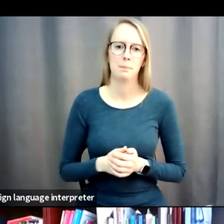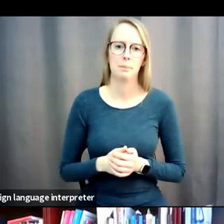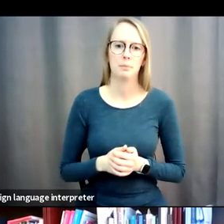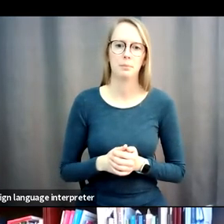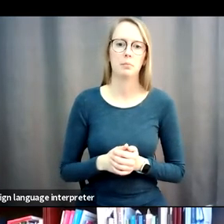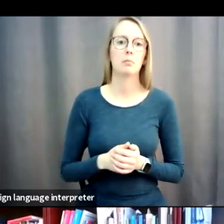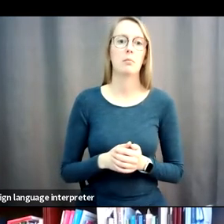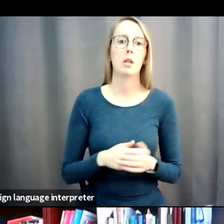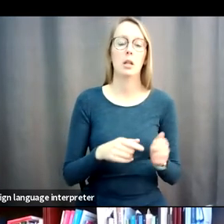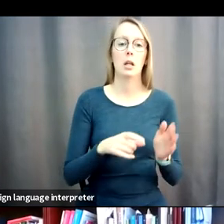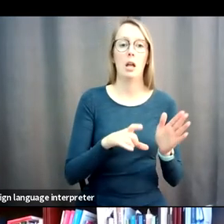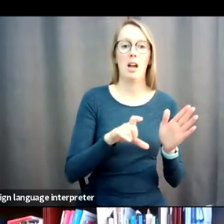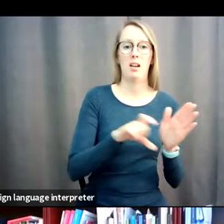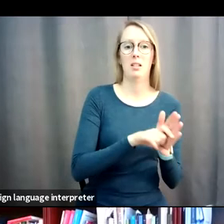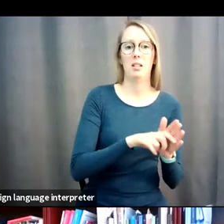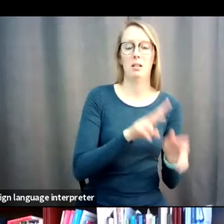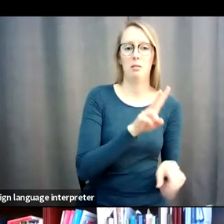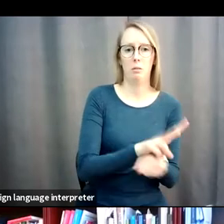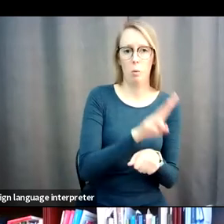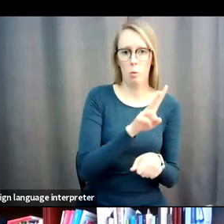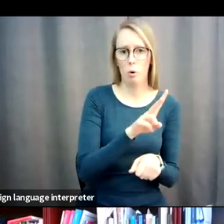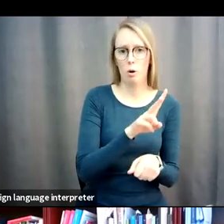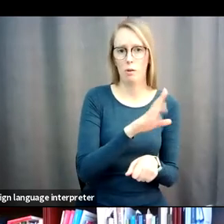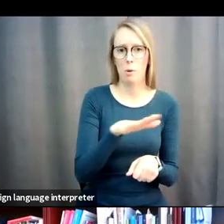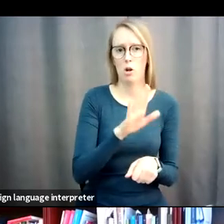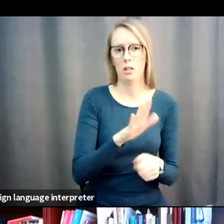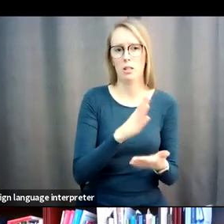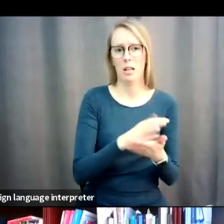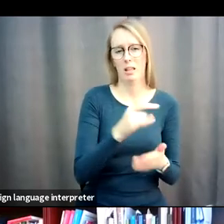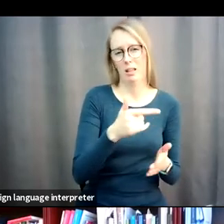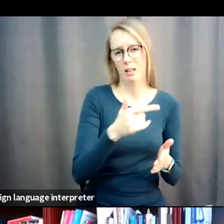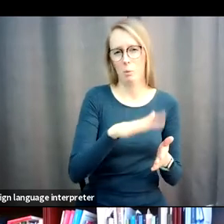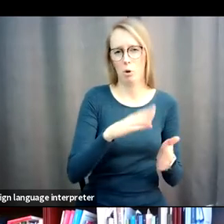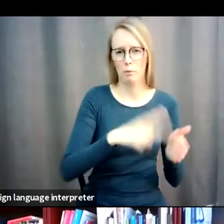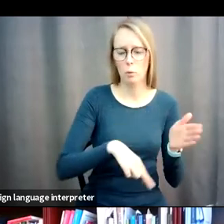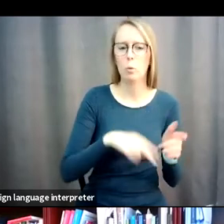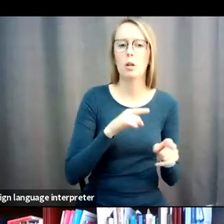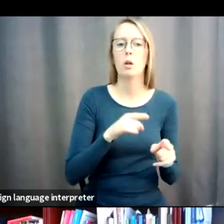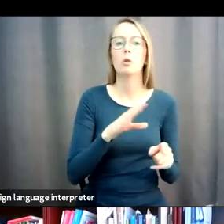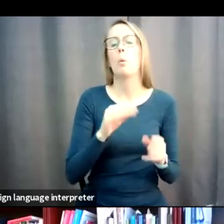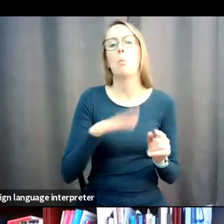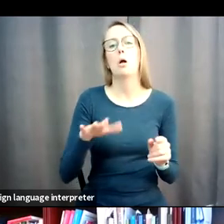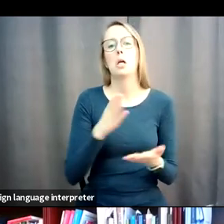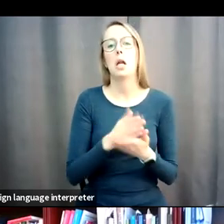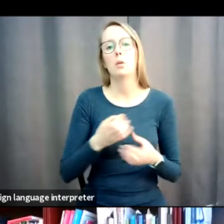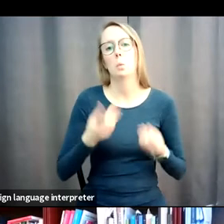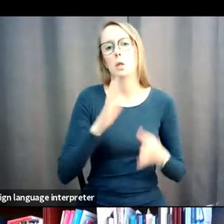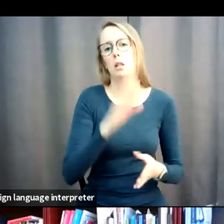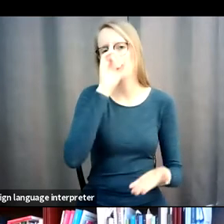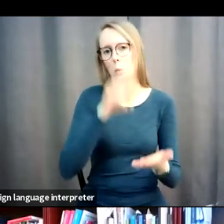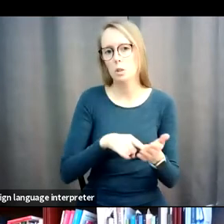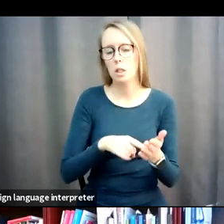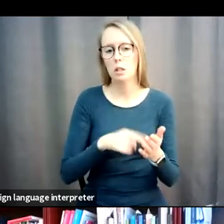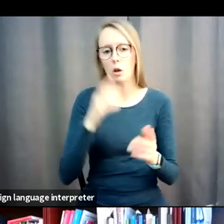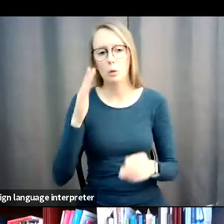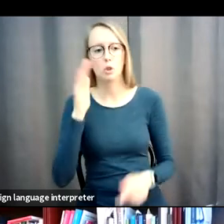So Article 12 of the Convention on the Rights of the Child, it gives the child a right to express views and to be heard. And